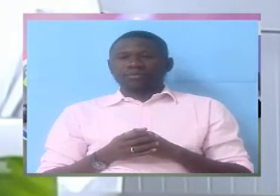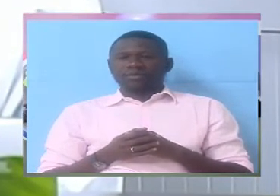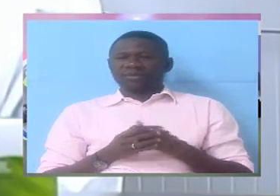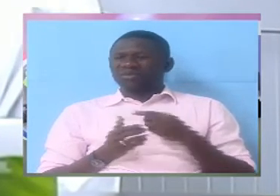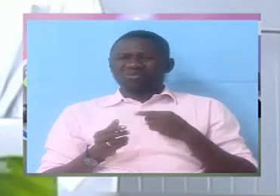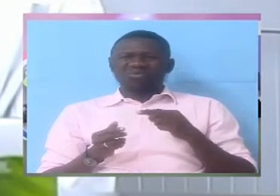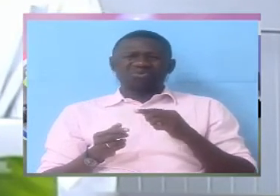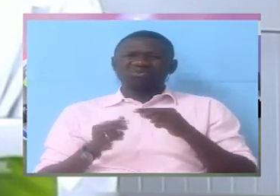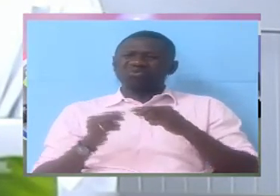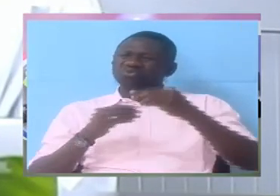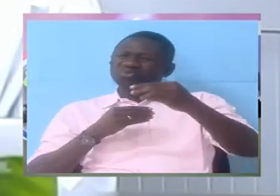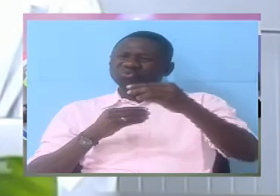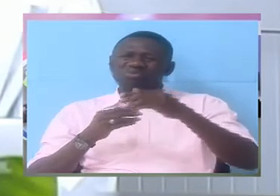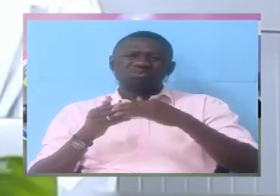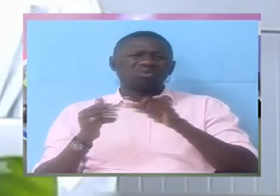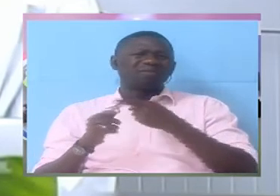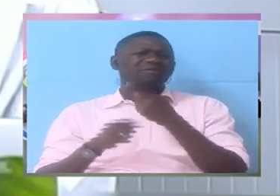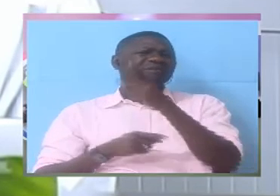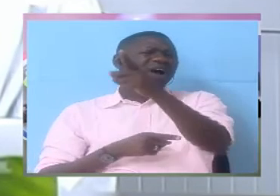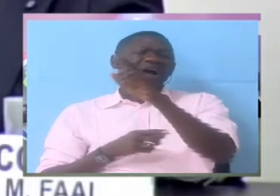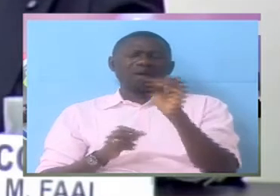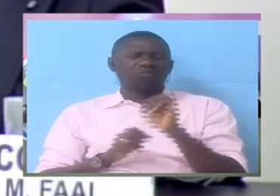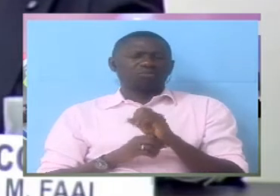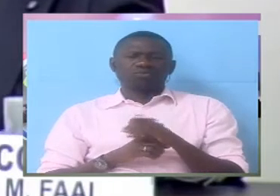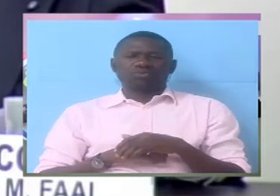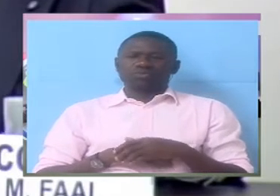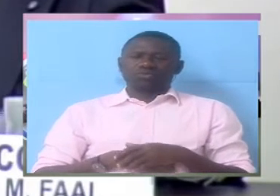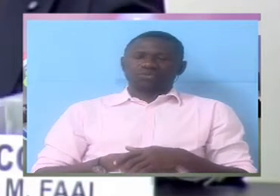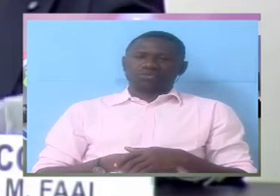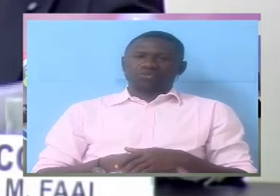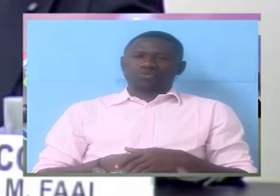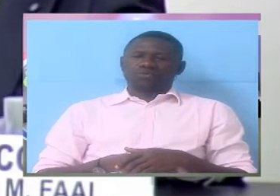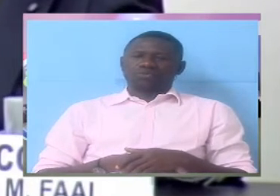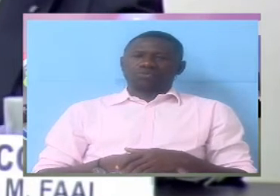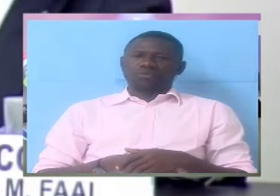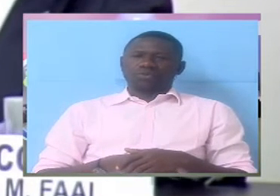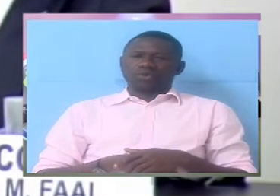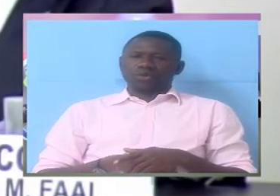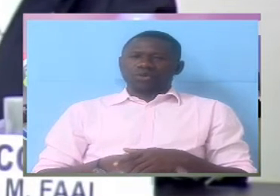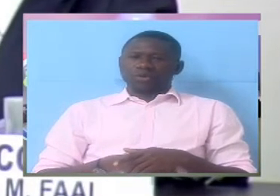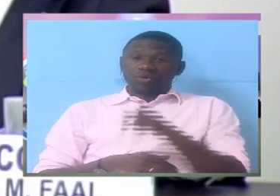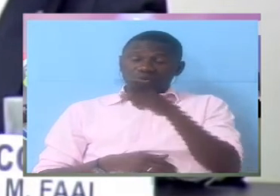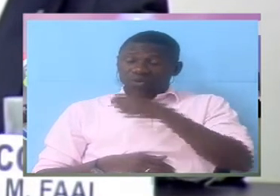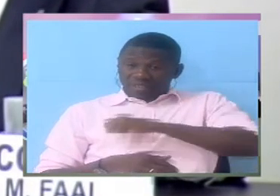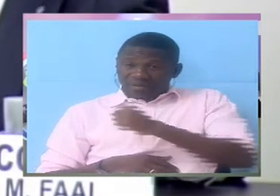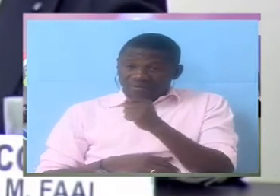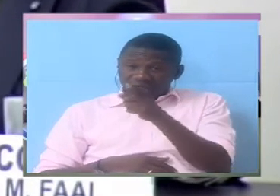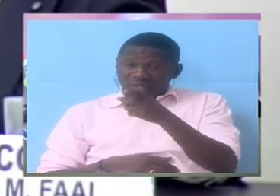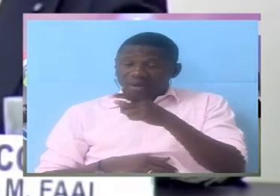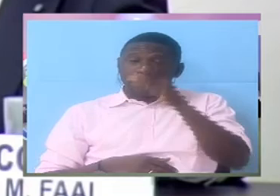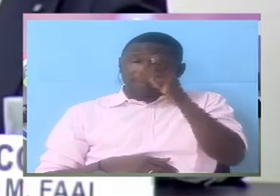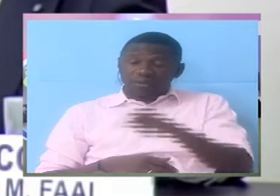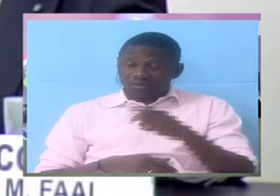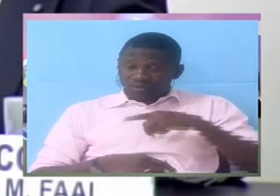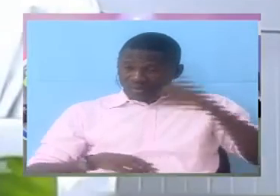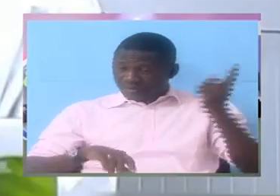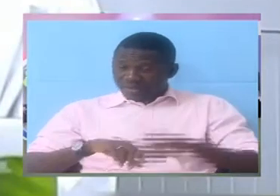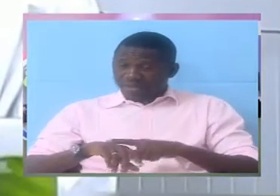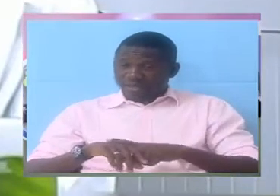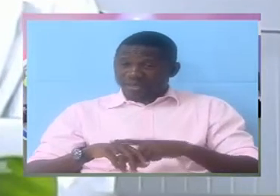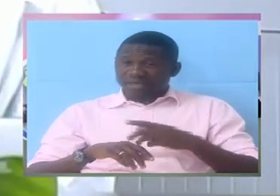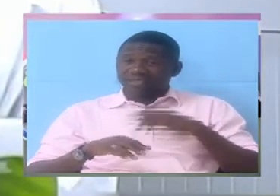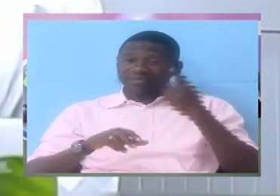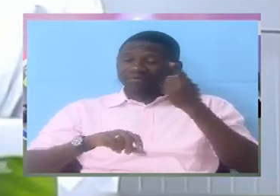far. Are you denying that he was being beaten as soon as he was descended from the vehicle? No, I'm